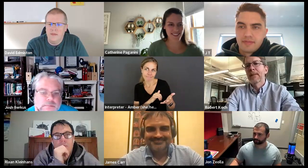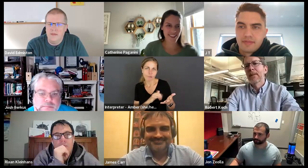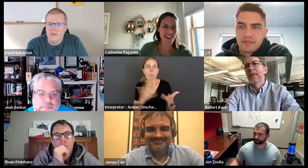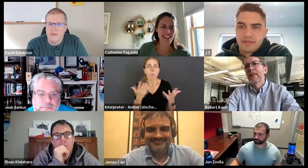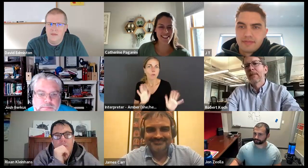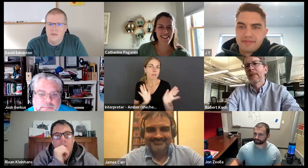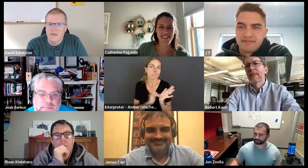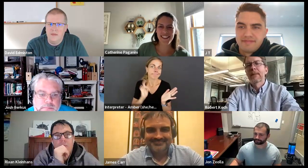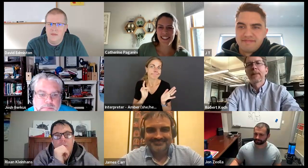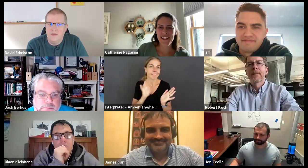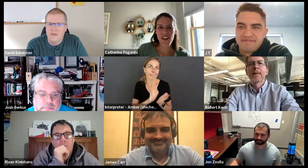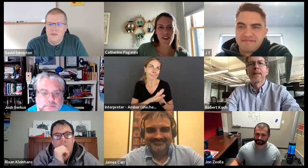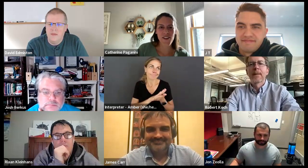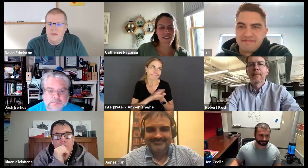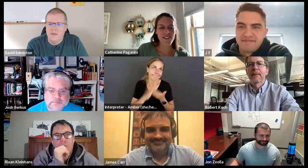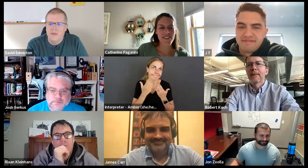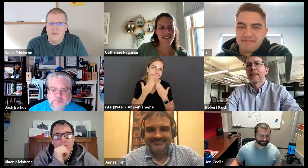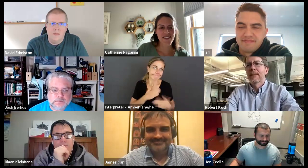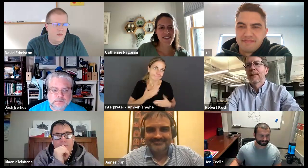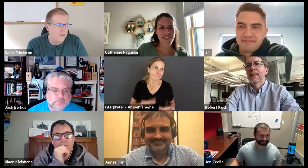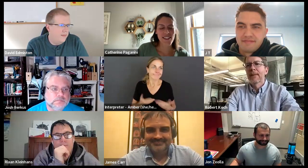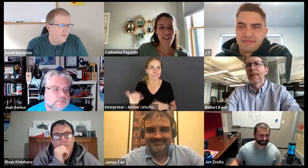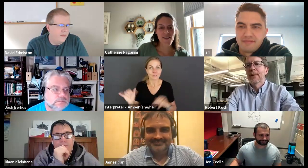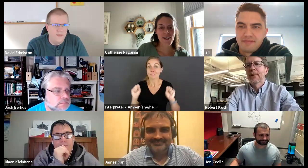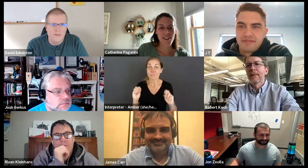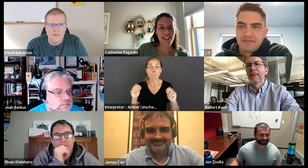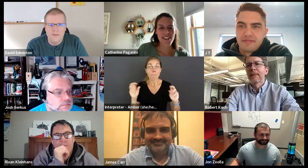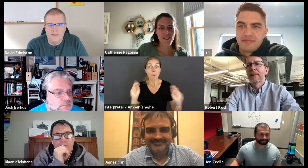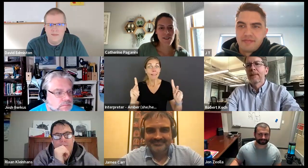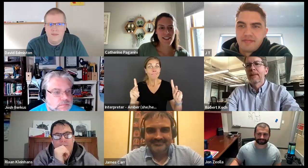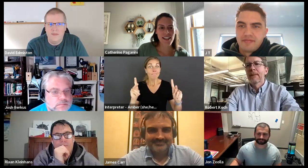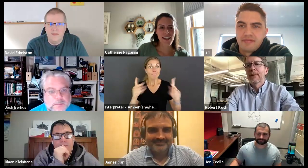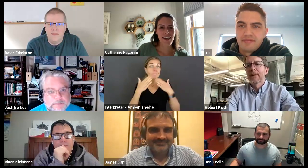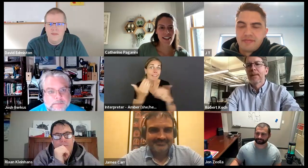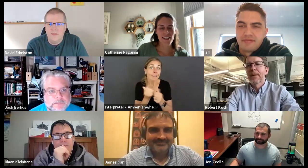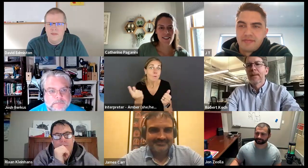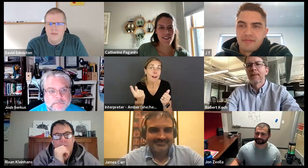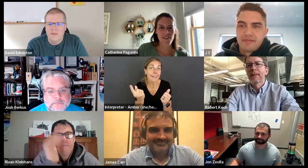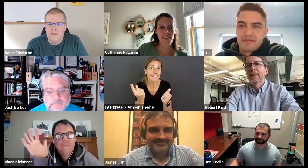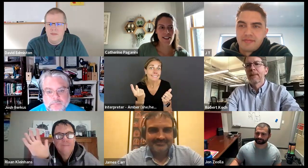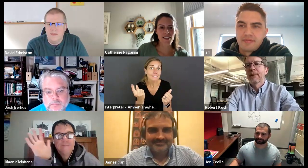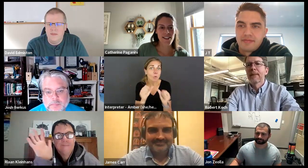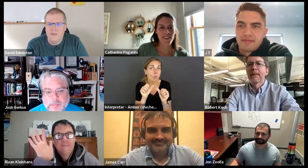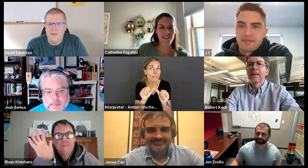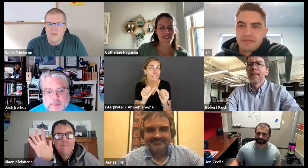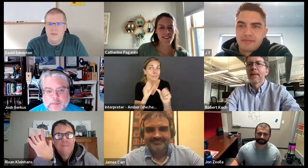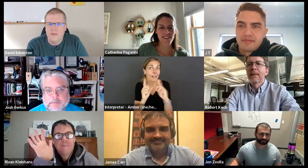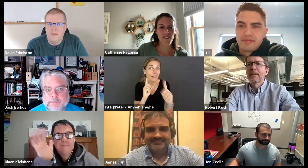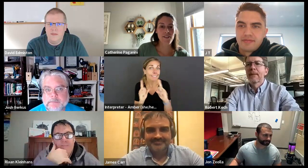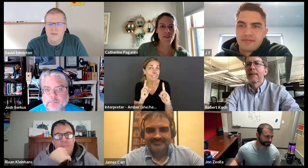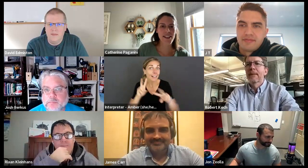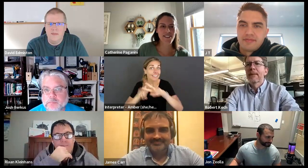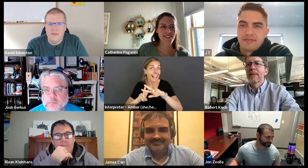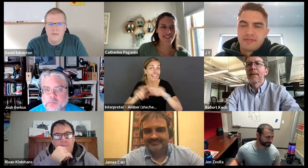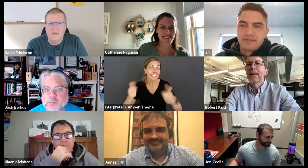abuse their kindness either. So, okay. Well, thanks everyone. And then let's continue the conversation back.